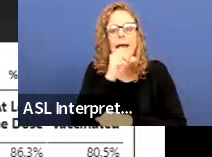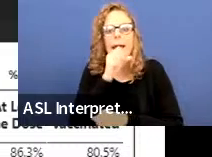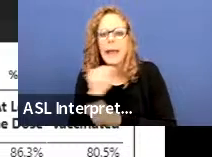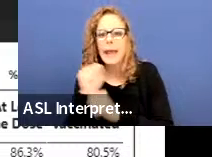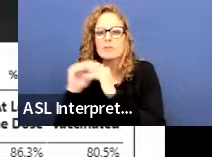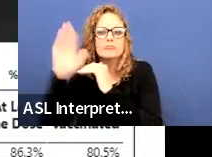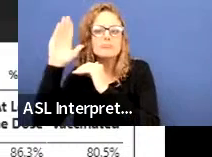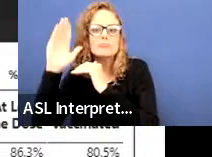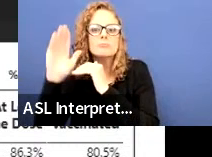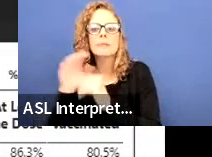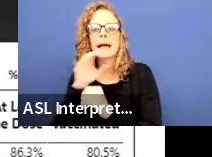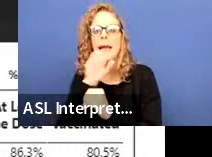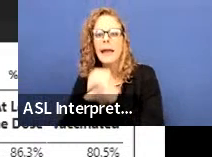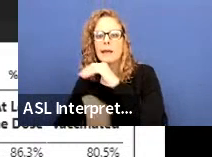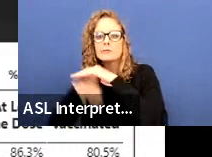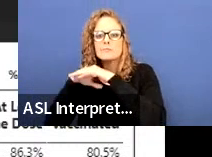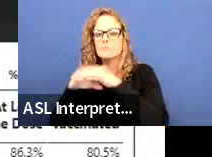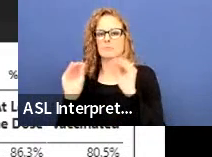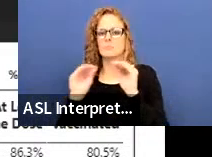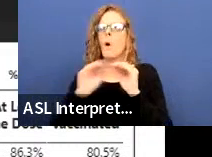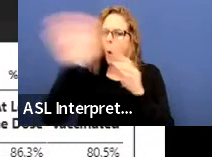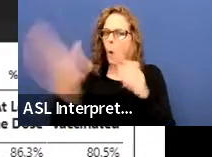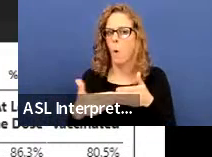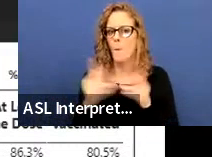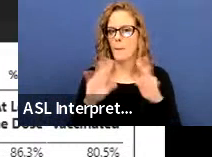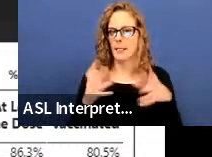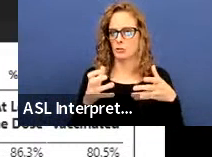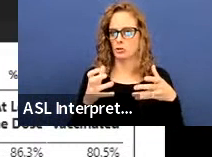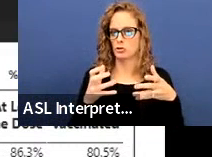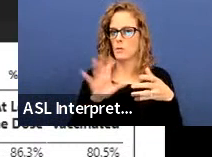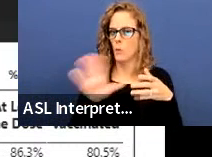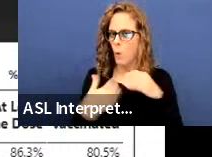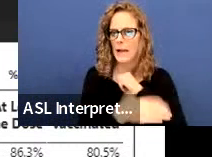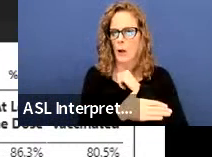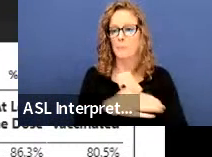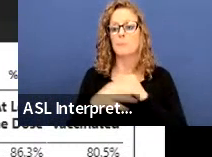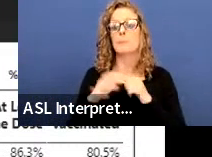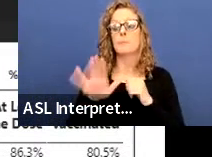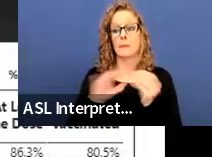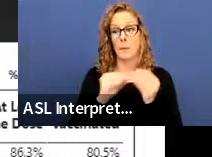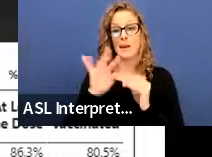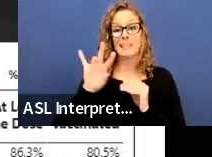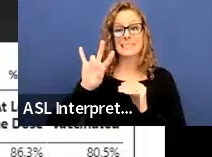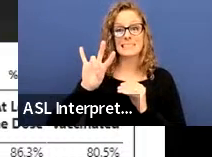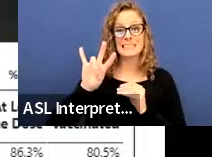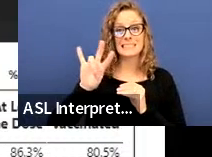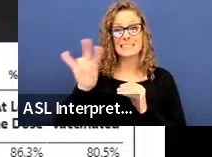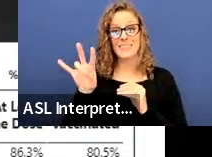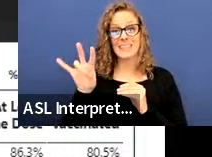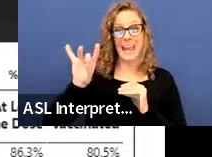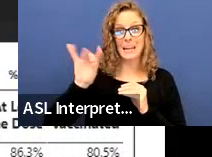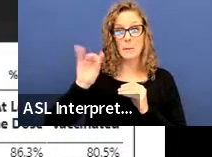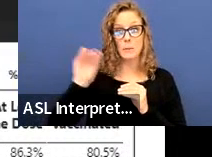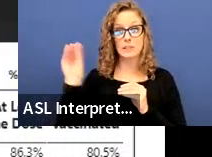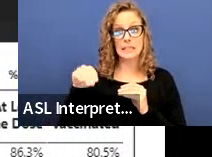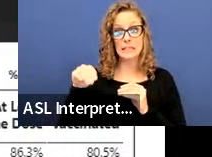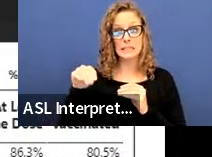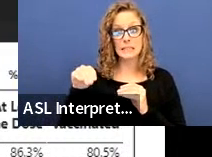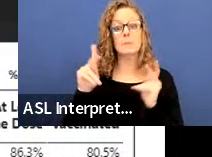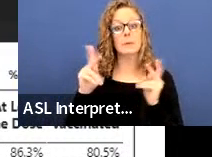eligible. So when you look at the whole population of the county, 78% of people have